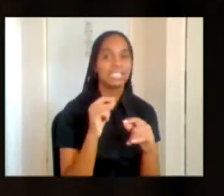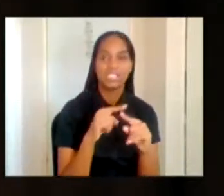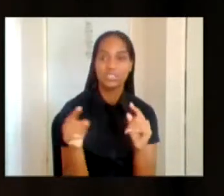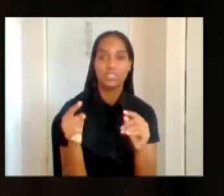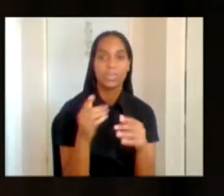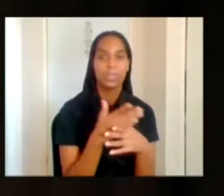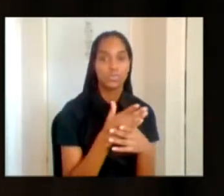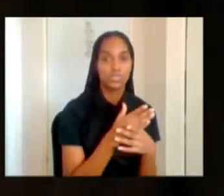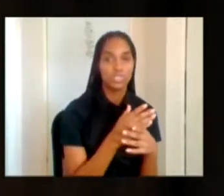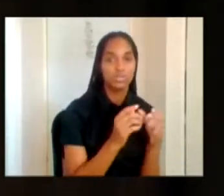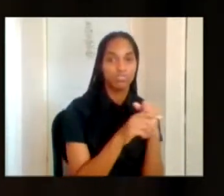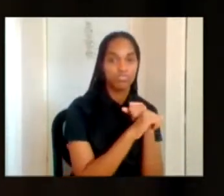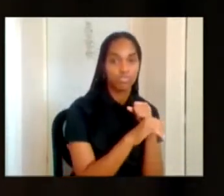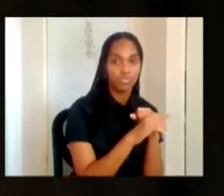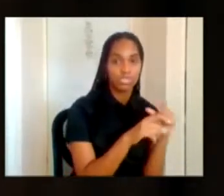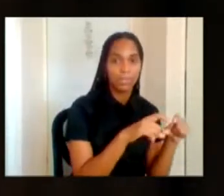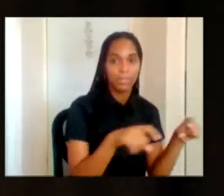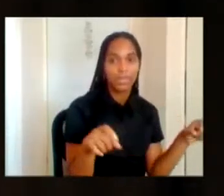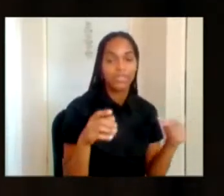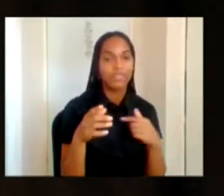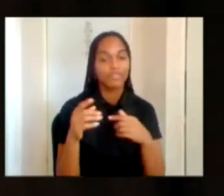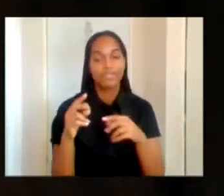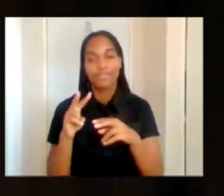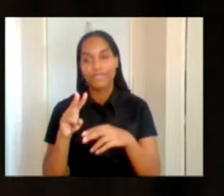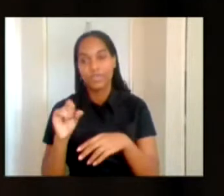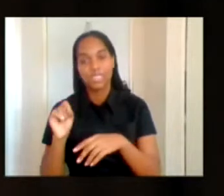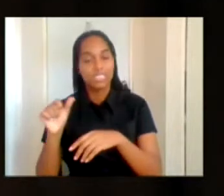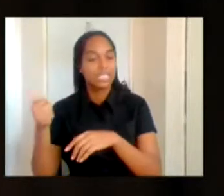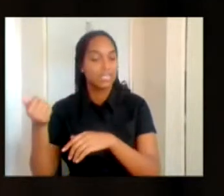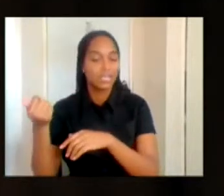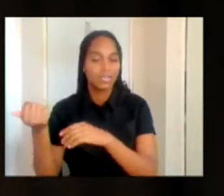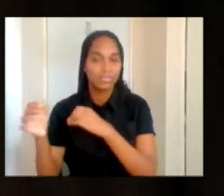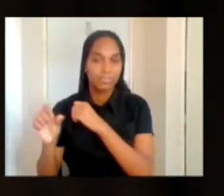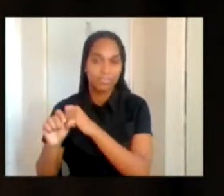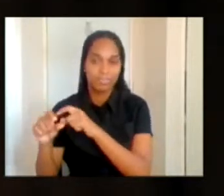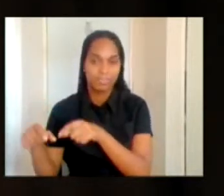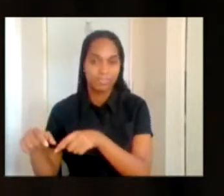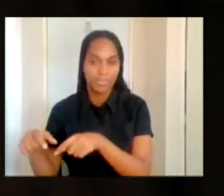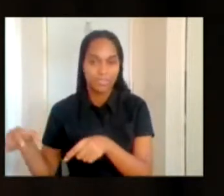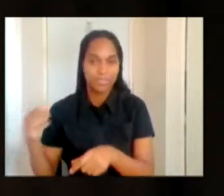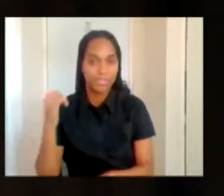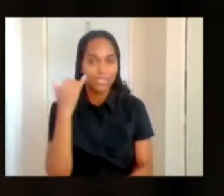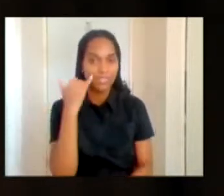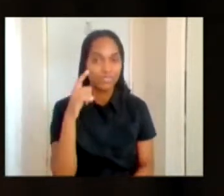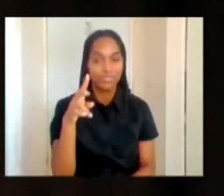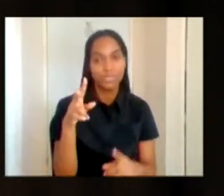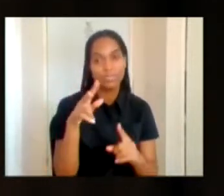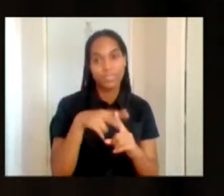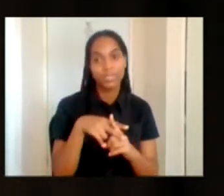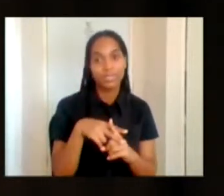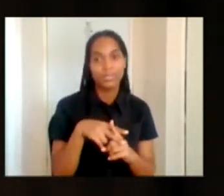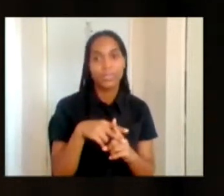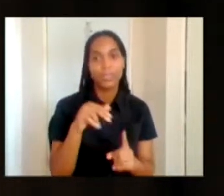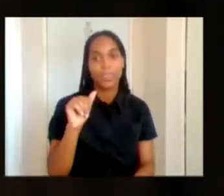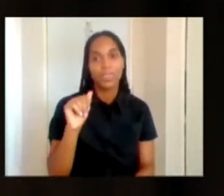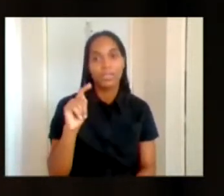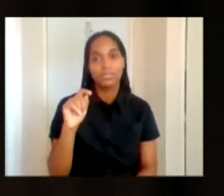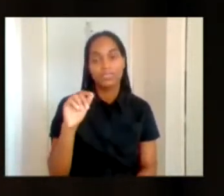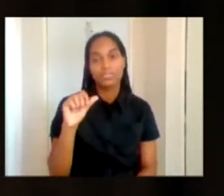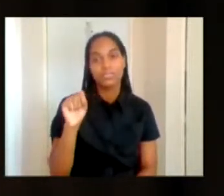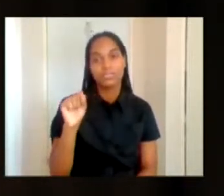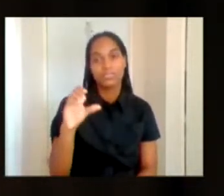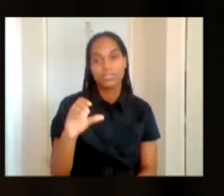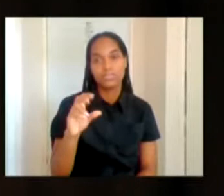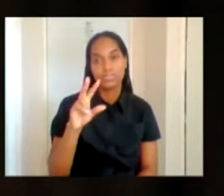broadcast pipe versus any other pipe. So then you are adding, if you are implementing, Atsc 3.0, then, you